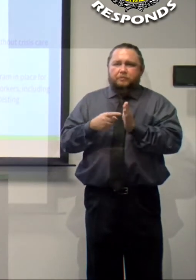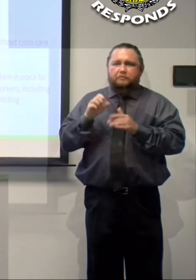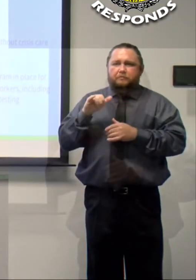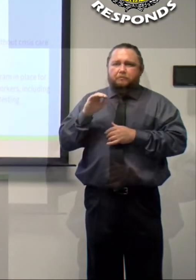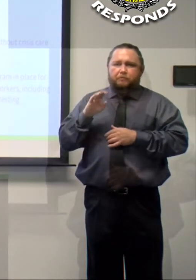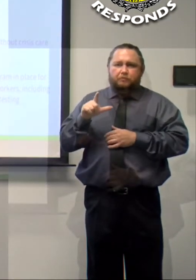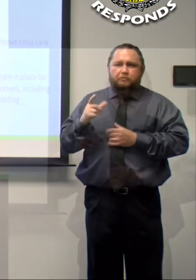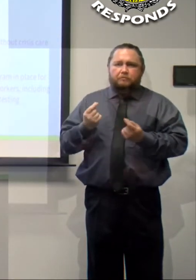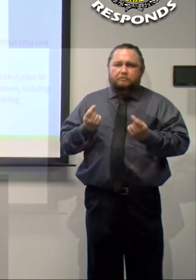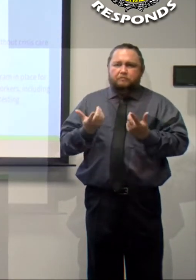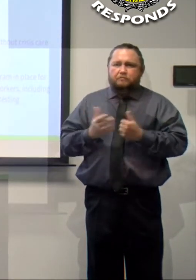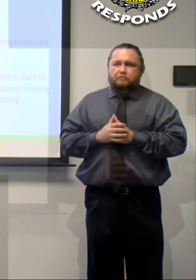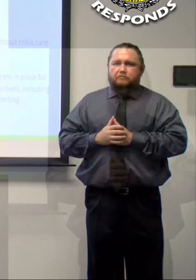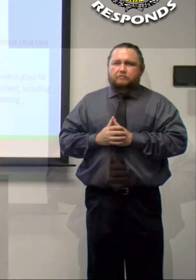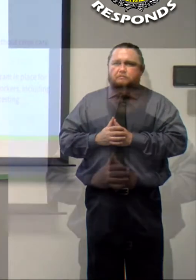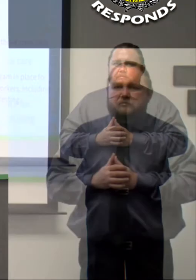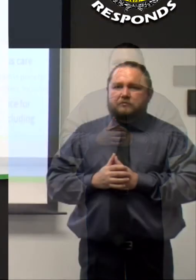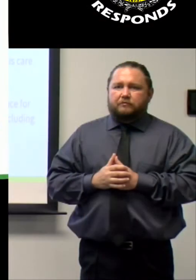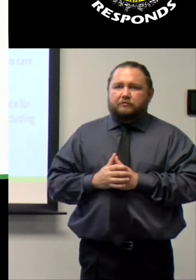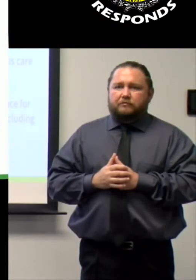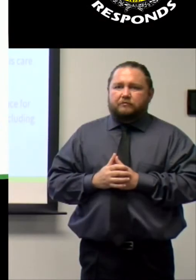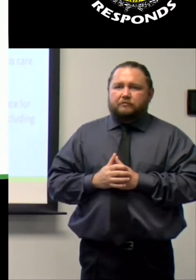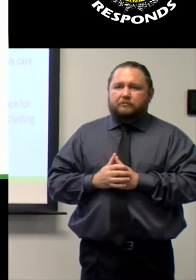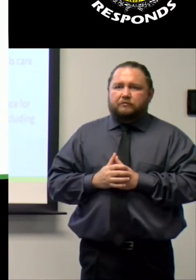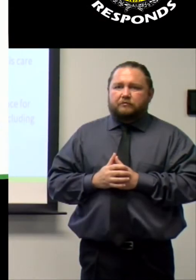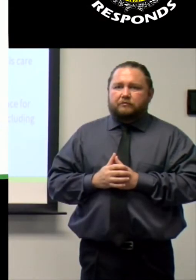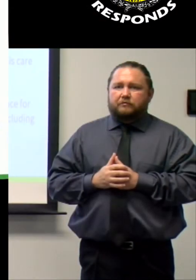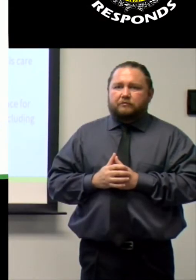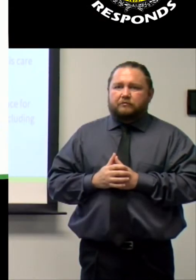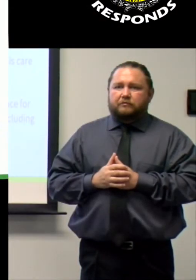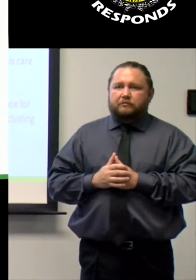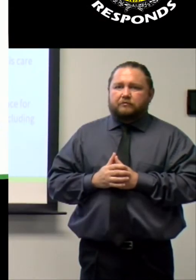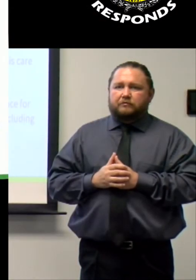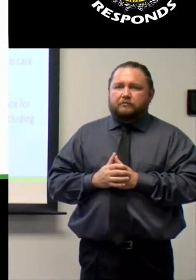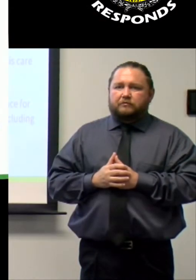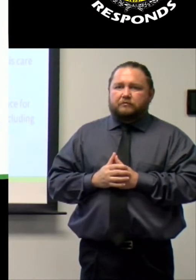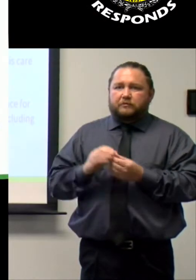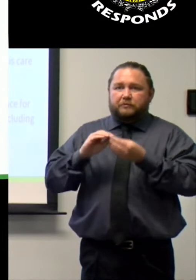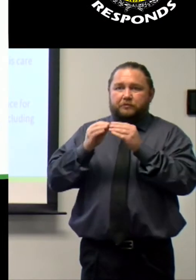of influenza-like illnesses reported over a